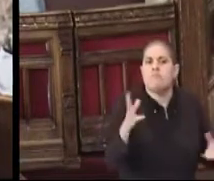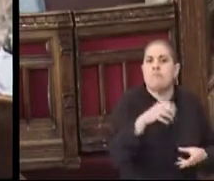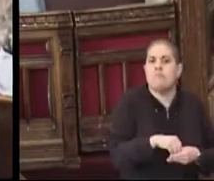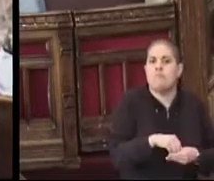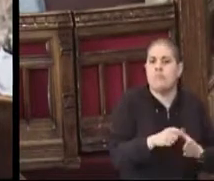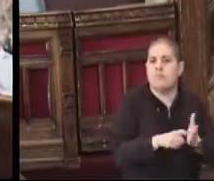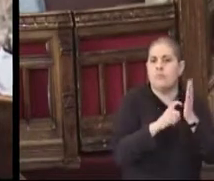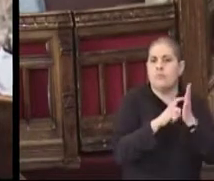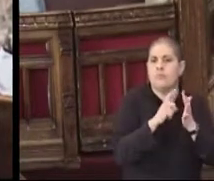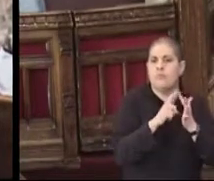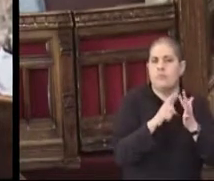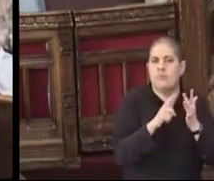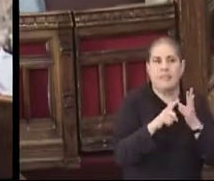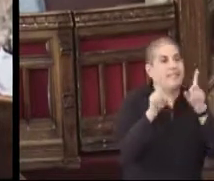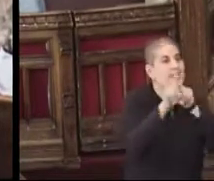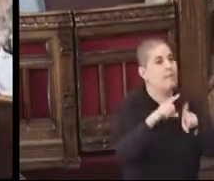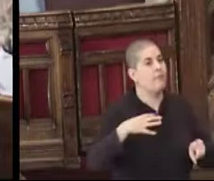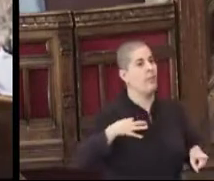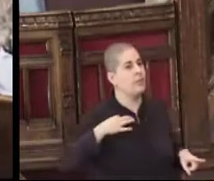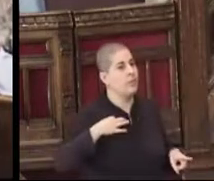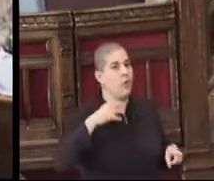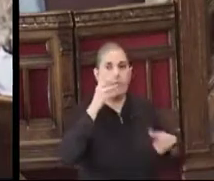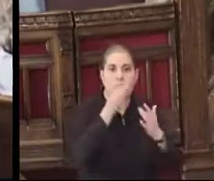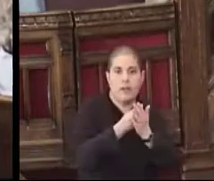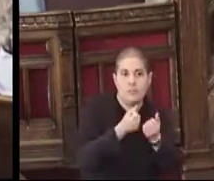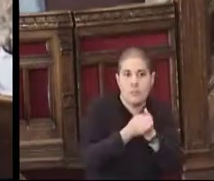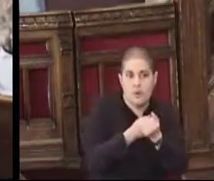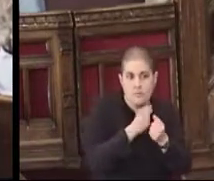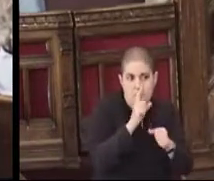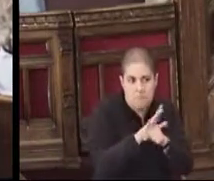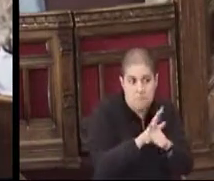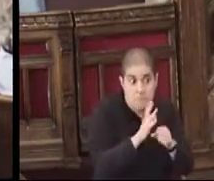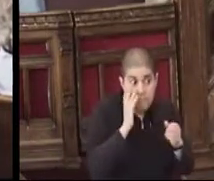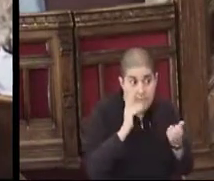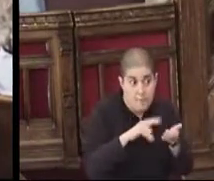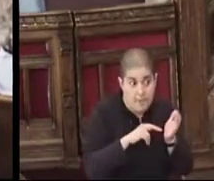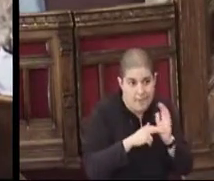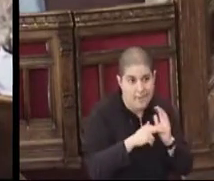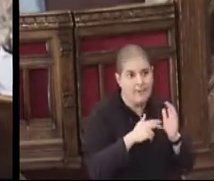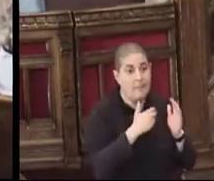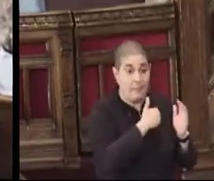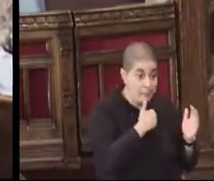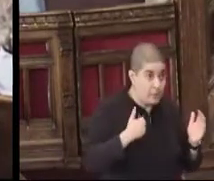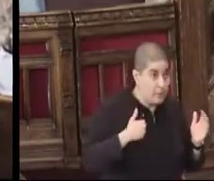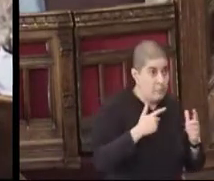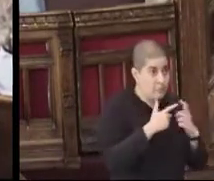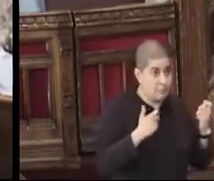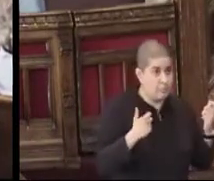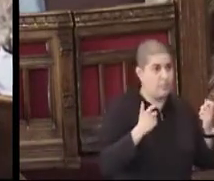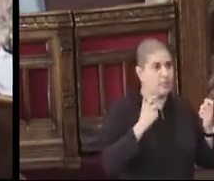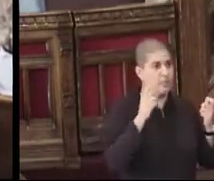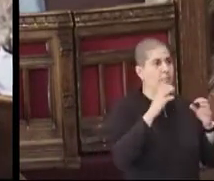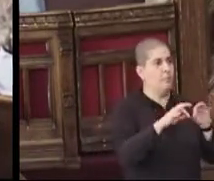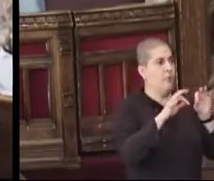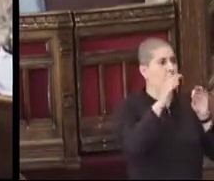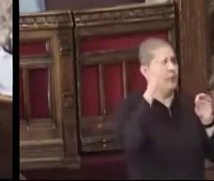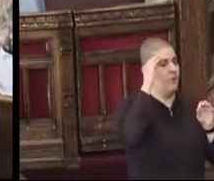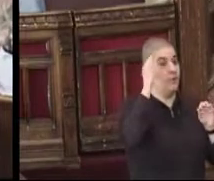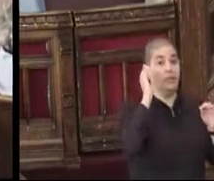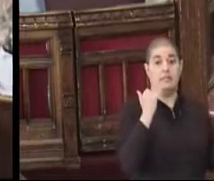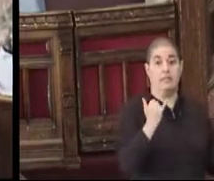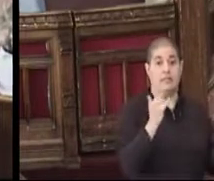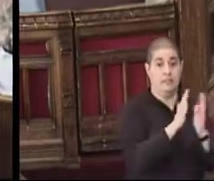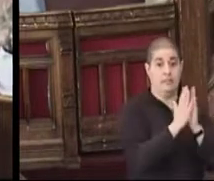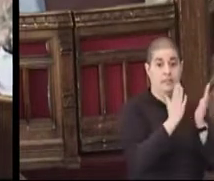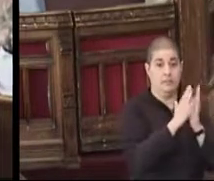the requirements are, like volunteering, financial support, our membership covenant, etc. And so today's gospel reading, and this is the